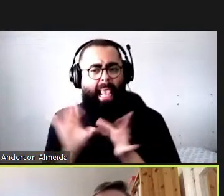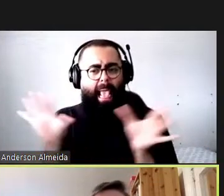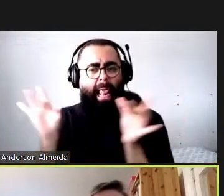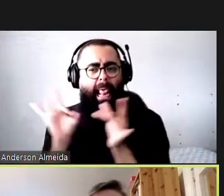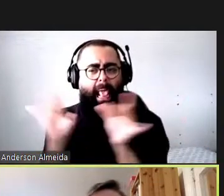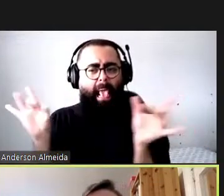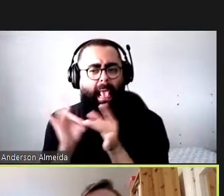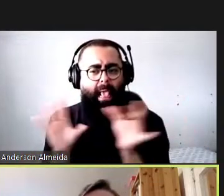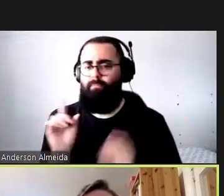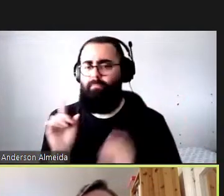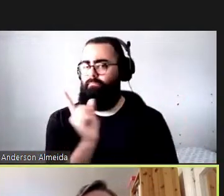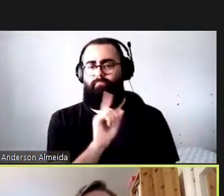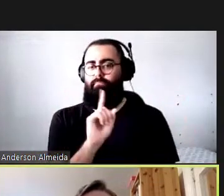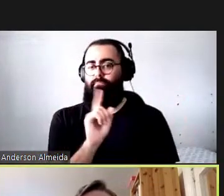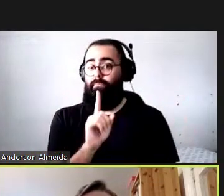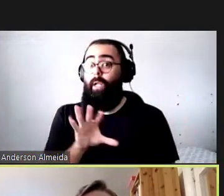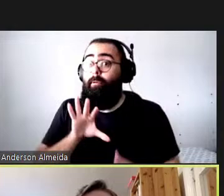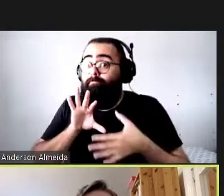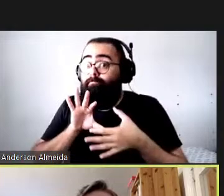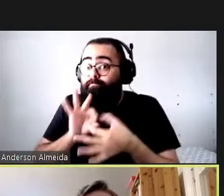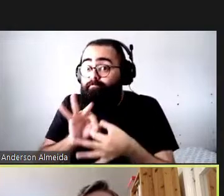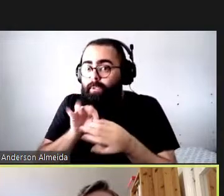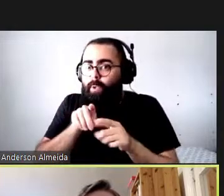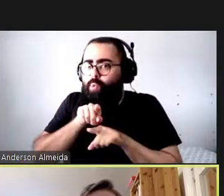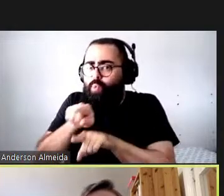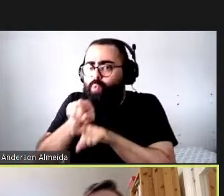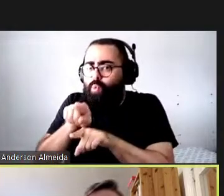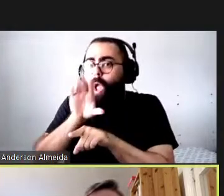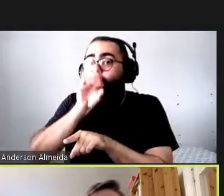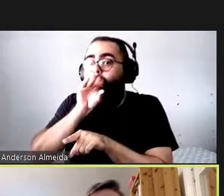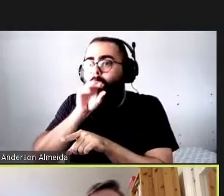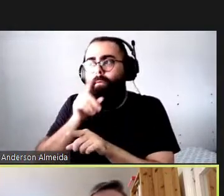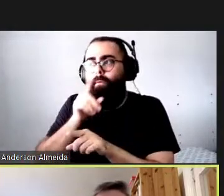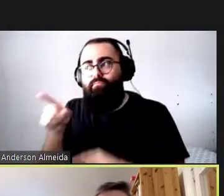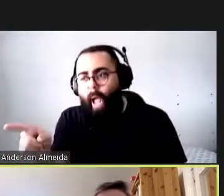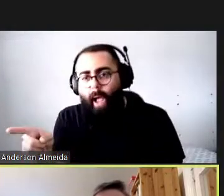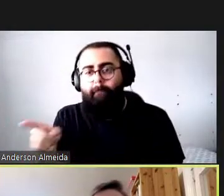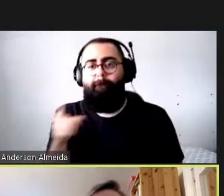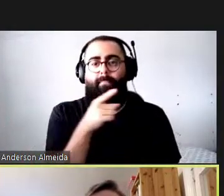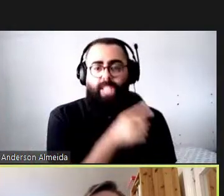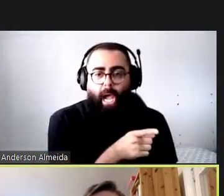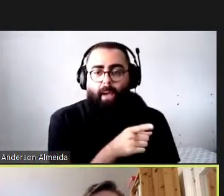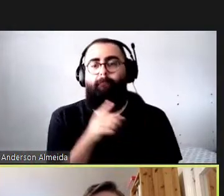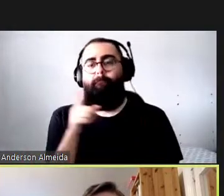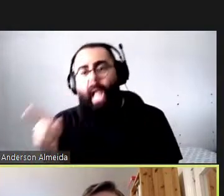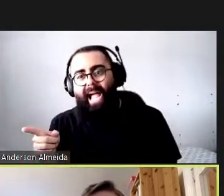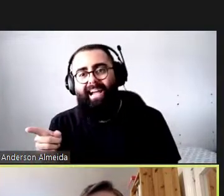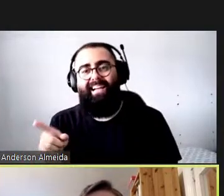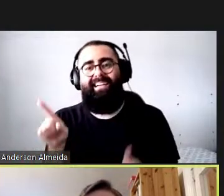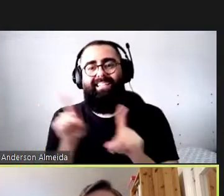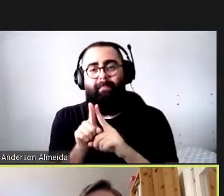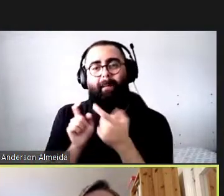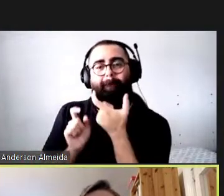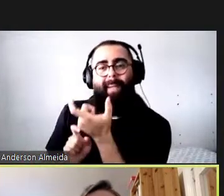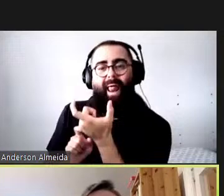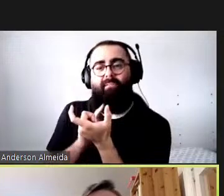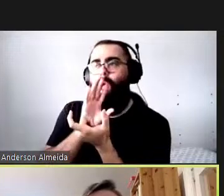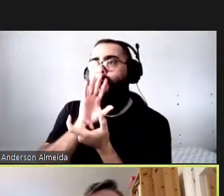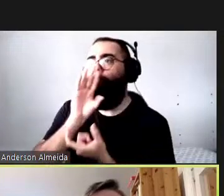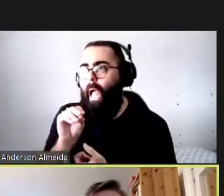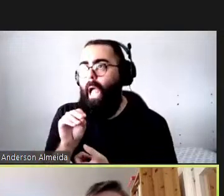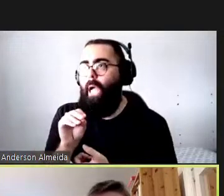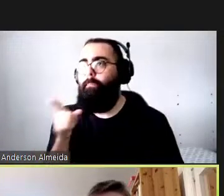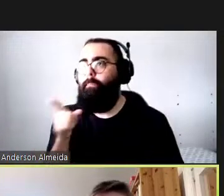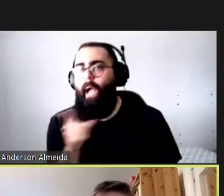gesture and speech. It's also been suggested that the pitch accent peak is the target